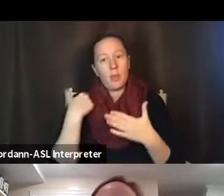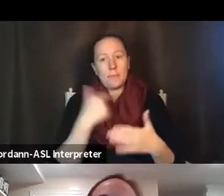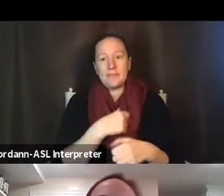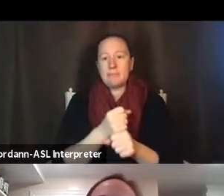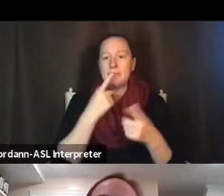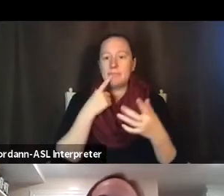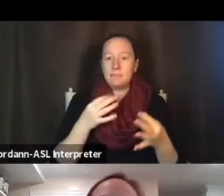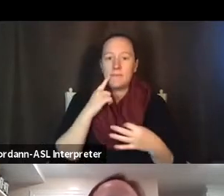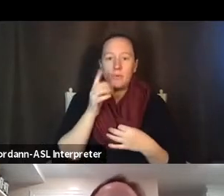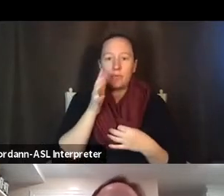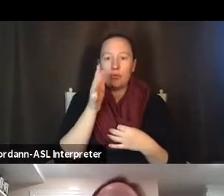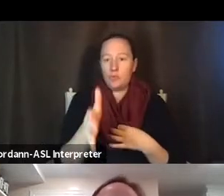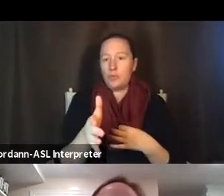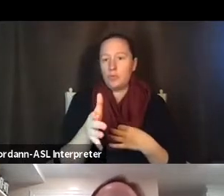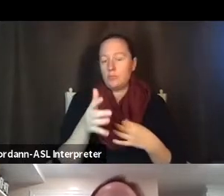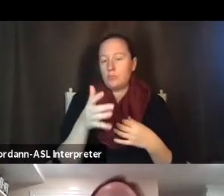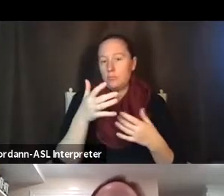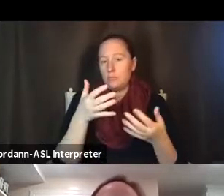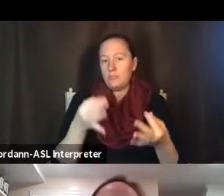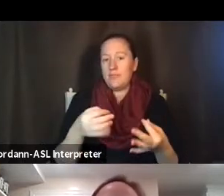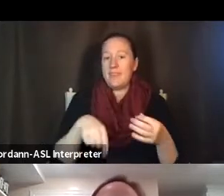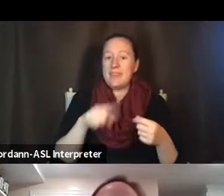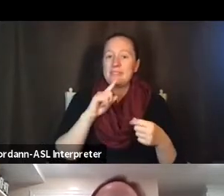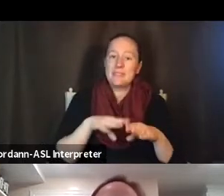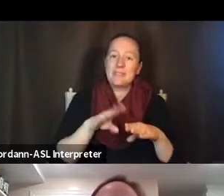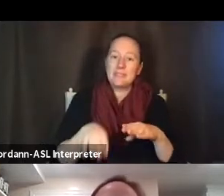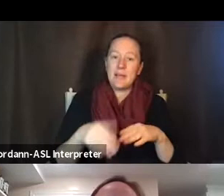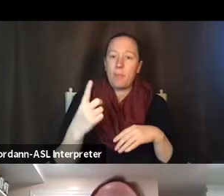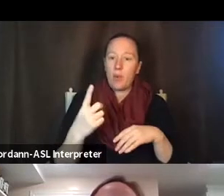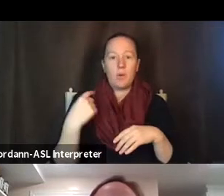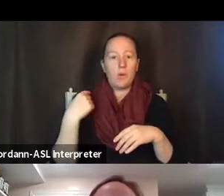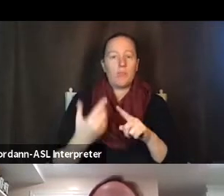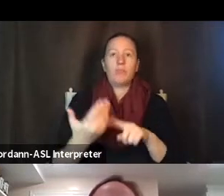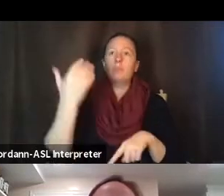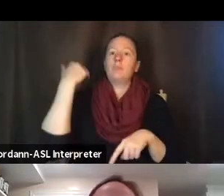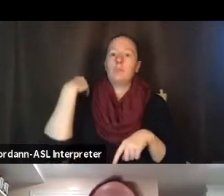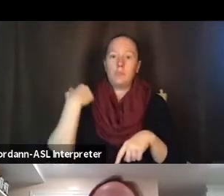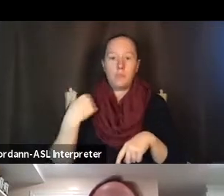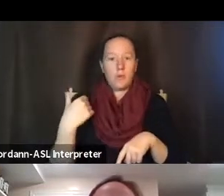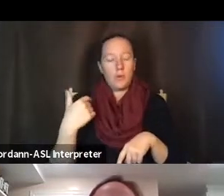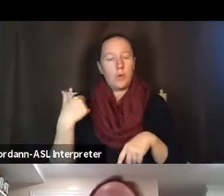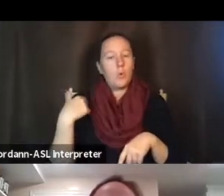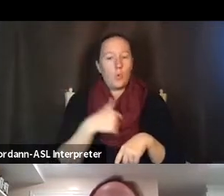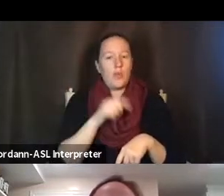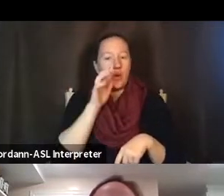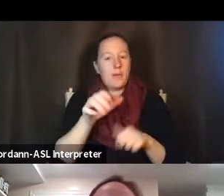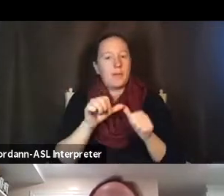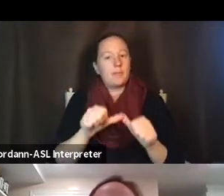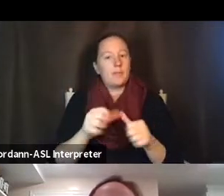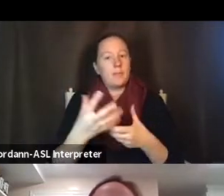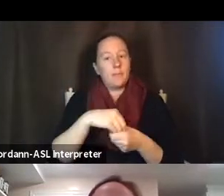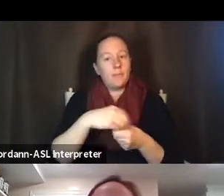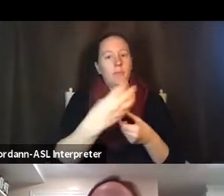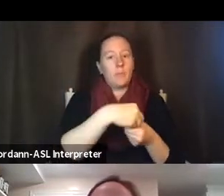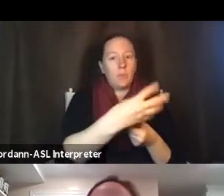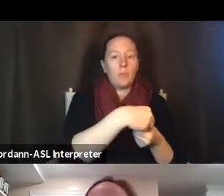system. And this is just step one. We have a while to go, and we will continue to engage our friends and